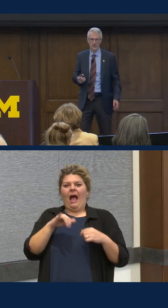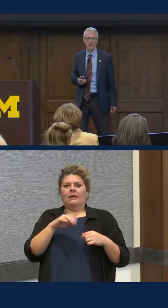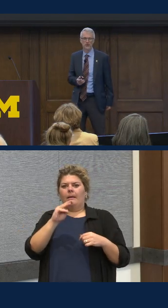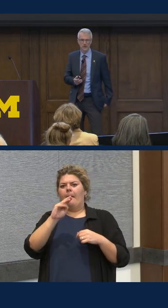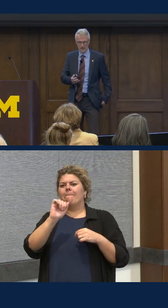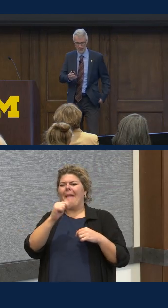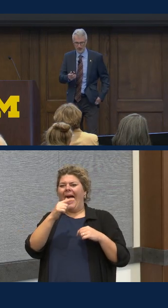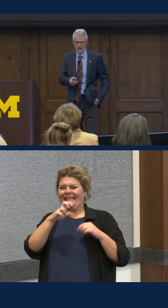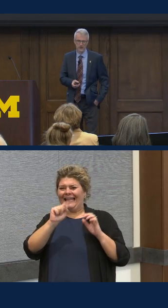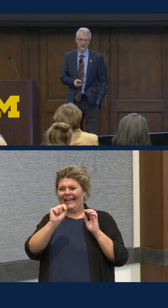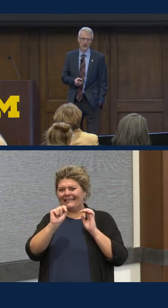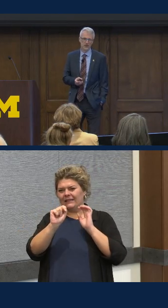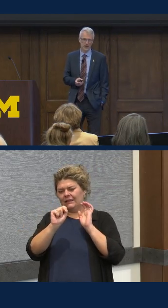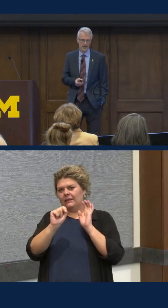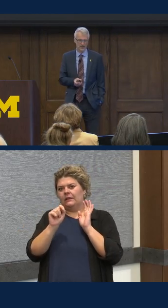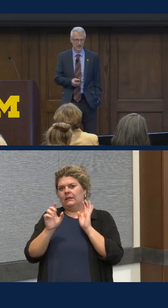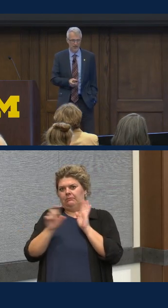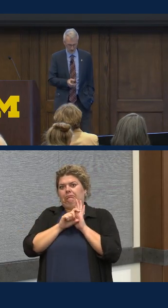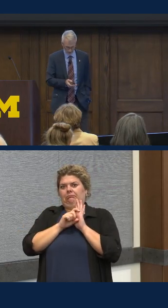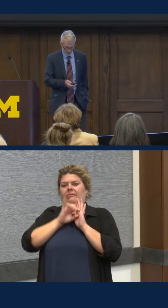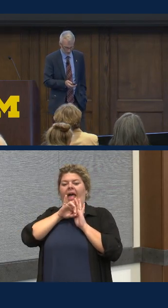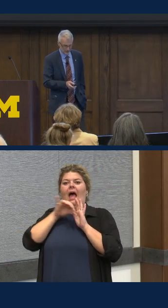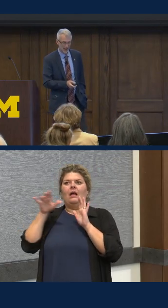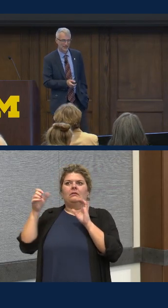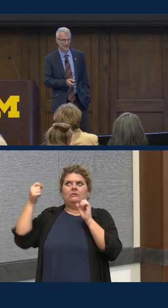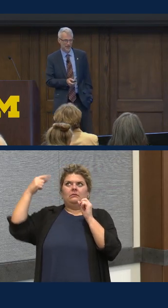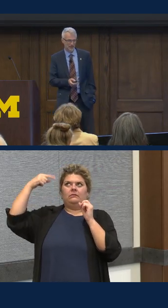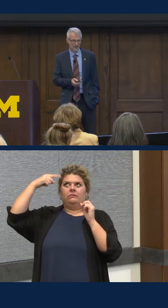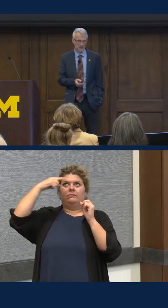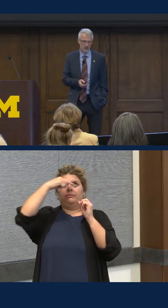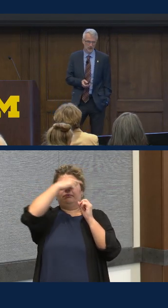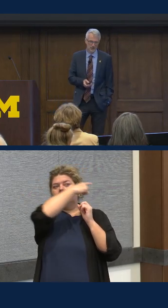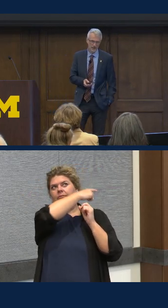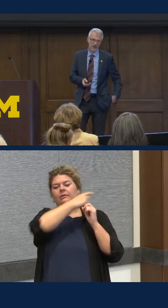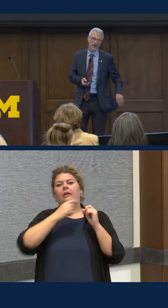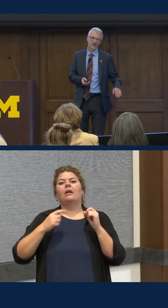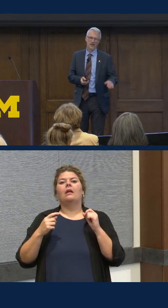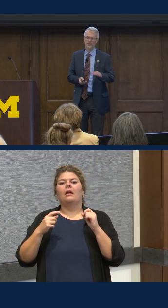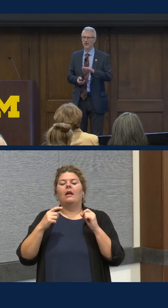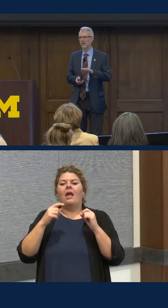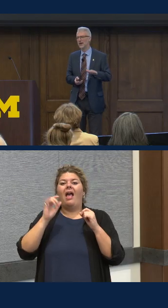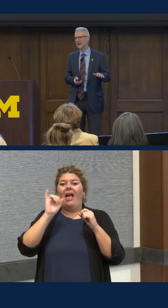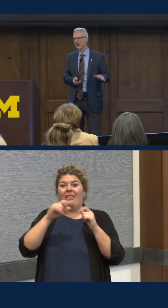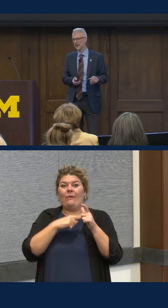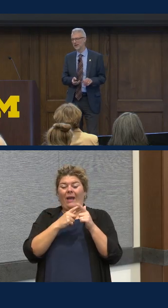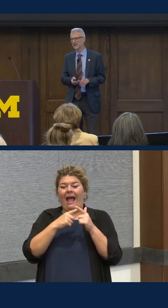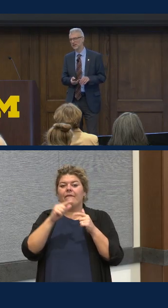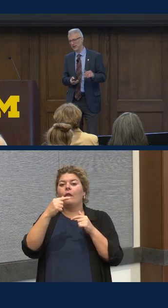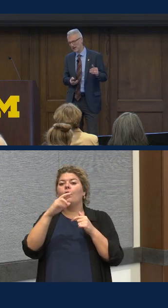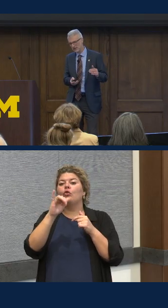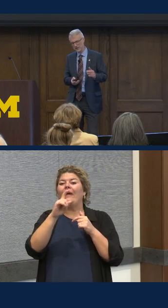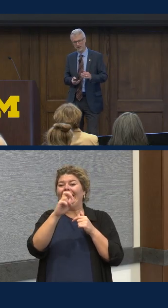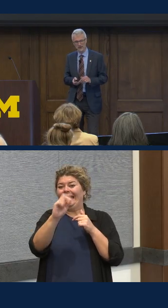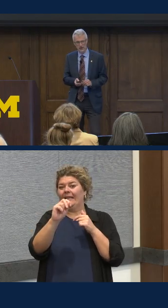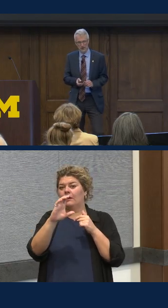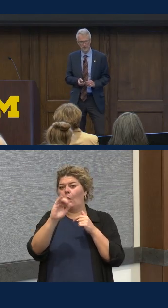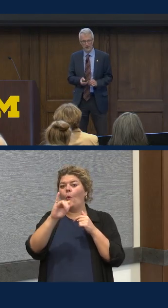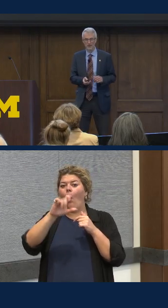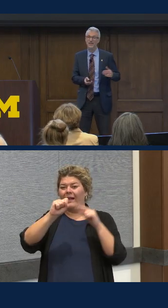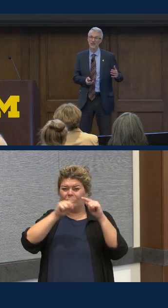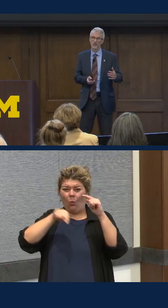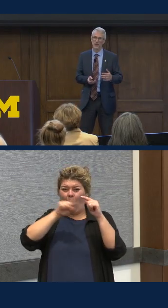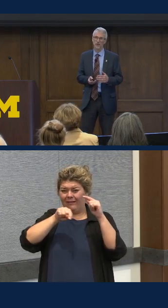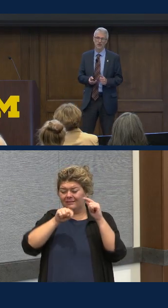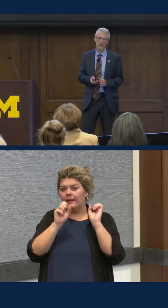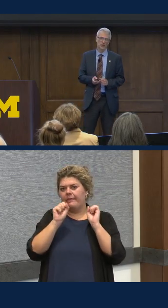magnetization that's produced in the body as a result of that excitation, as we call it. And then there's the gradient coils that we also can control,